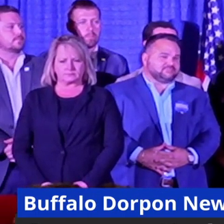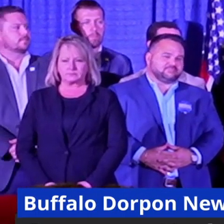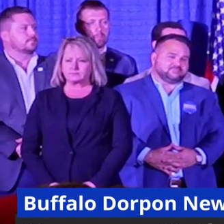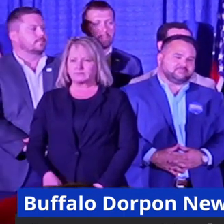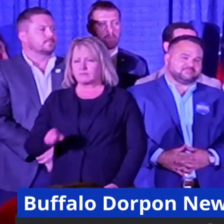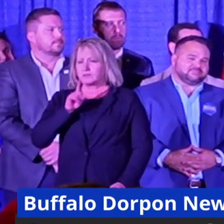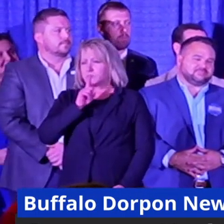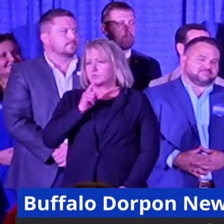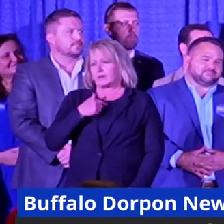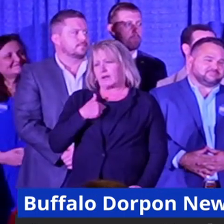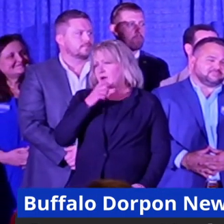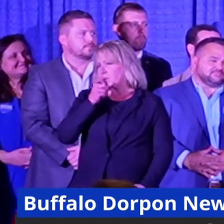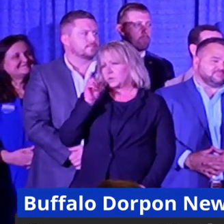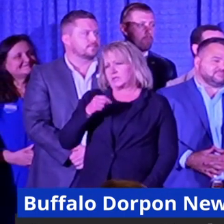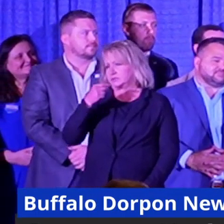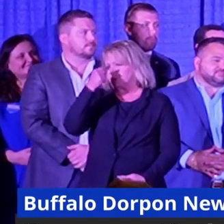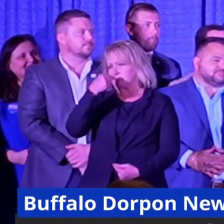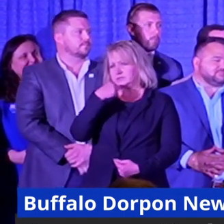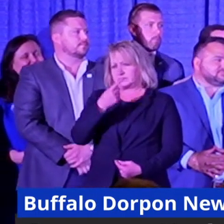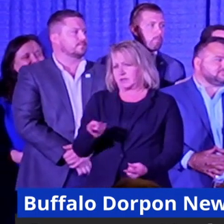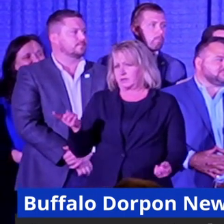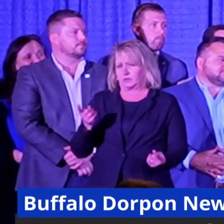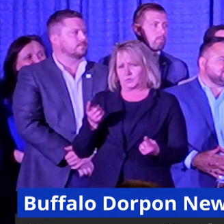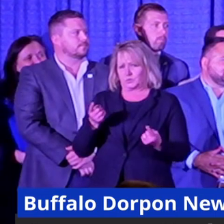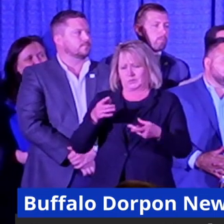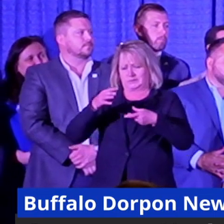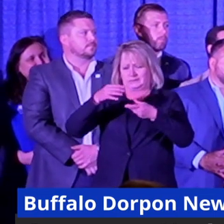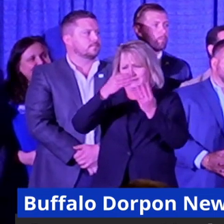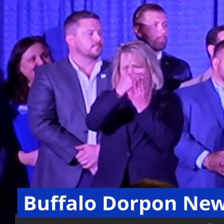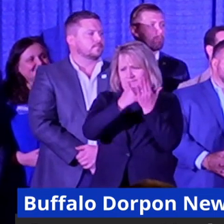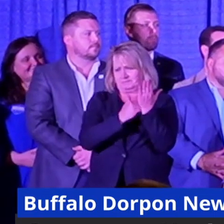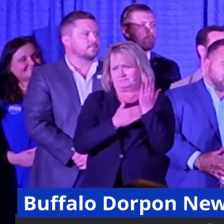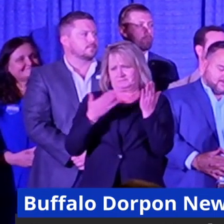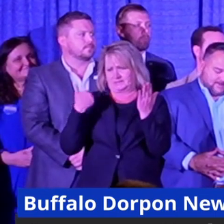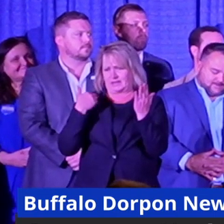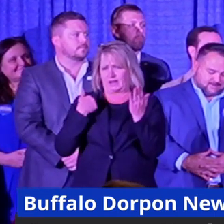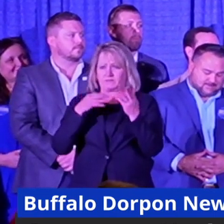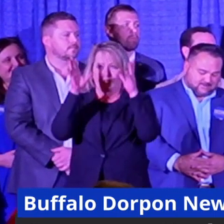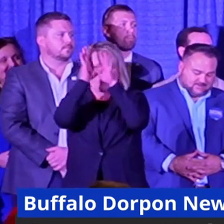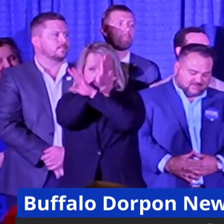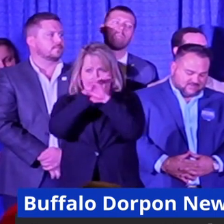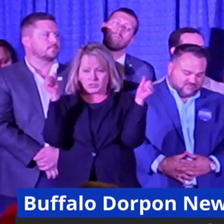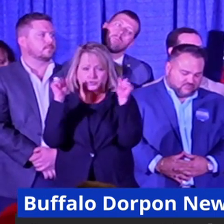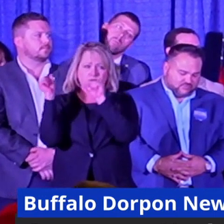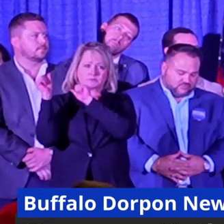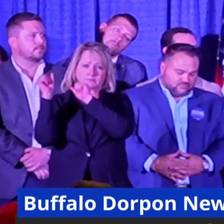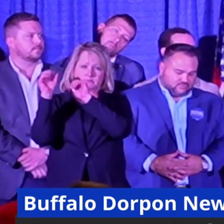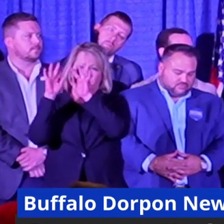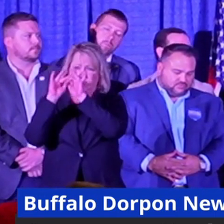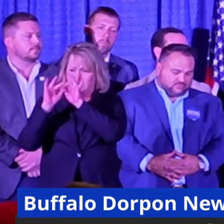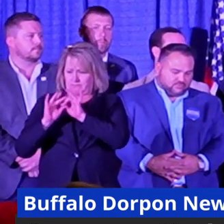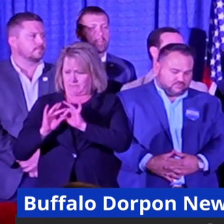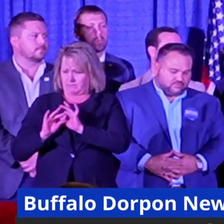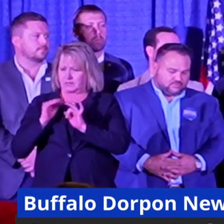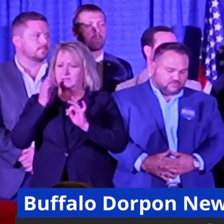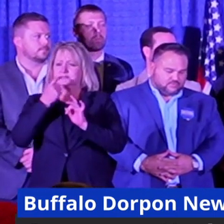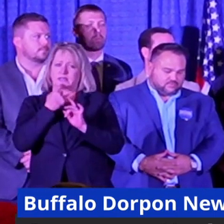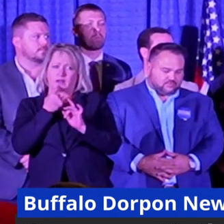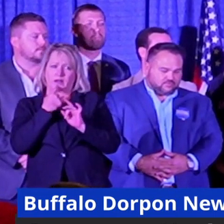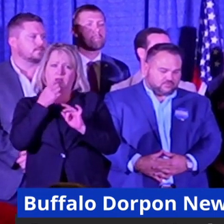Now, I really don't need to tell you what's on the ballot tomorrow. Our president's been going around and saying,